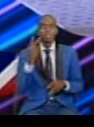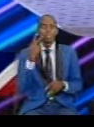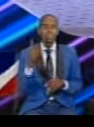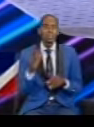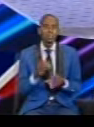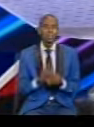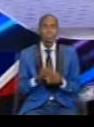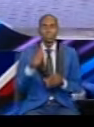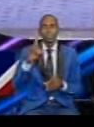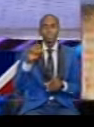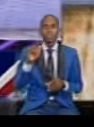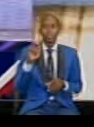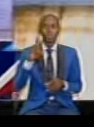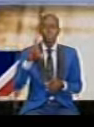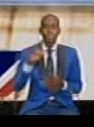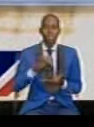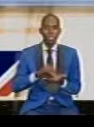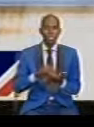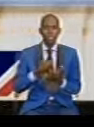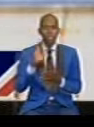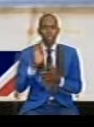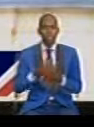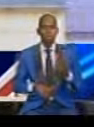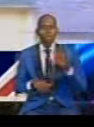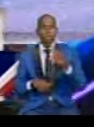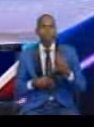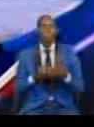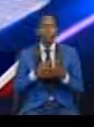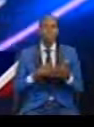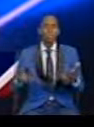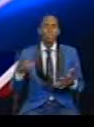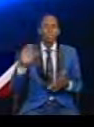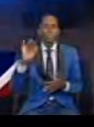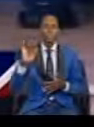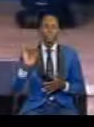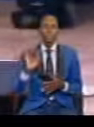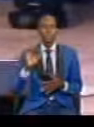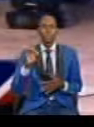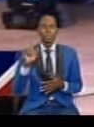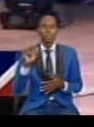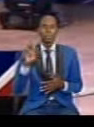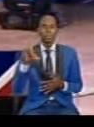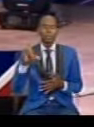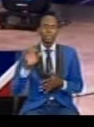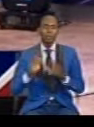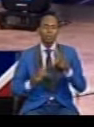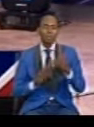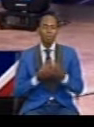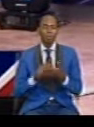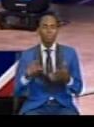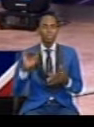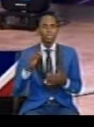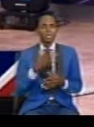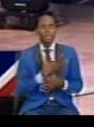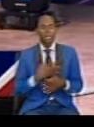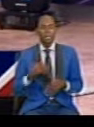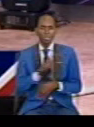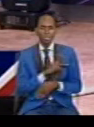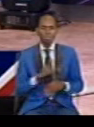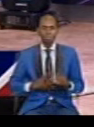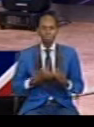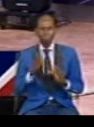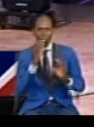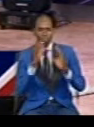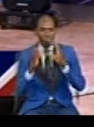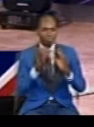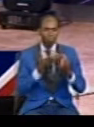at Daniel again, chapter 1, reading from verse 19. In verse 19 it says, and the king communed with